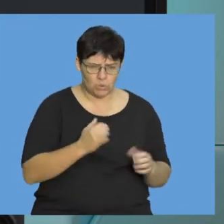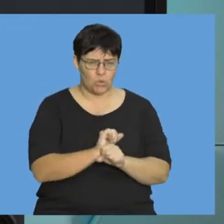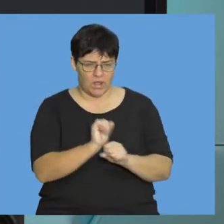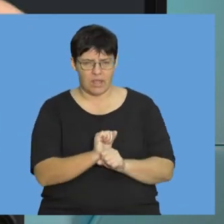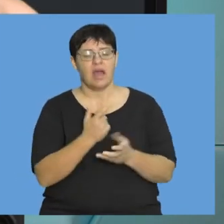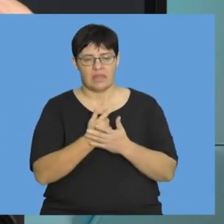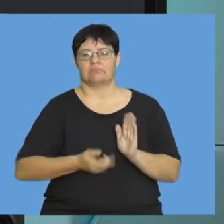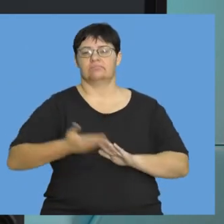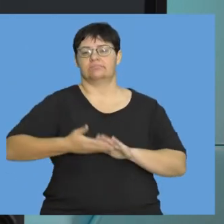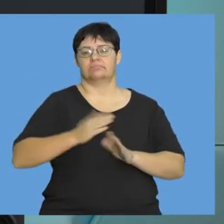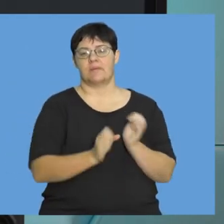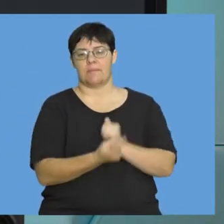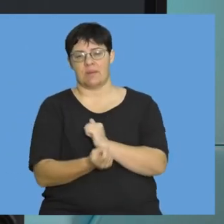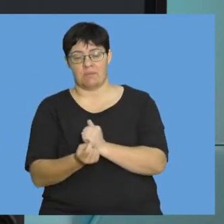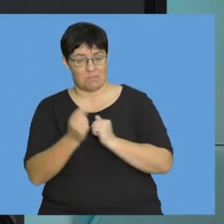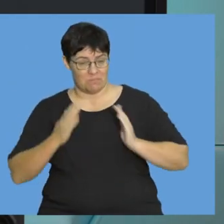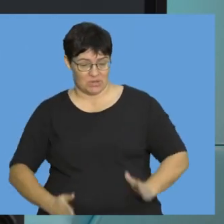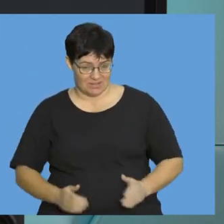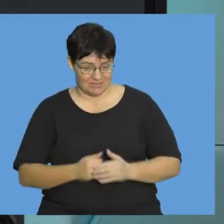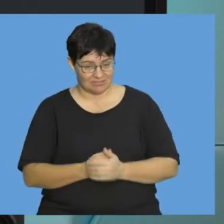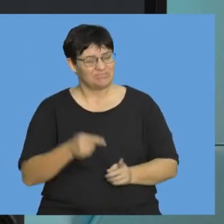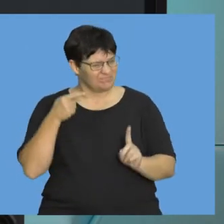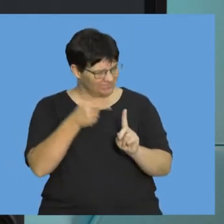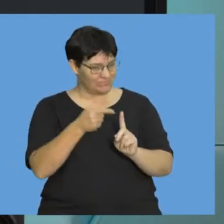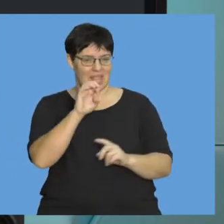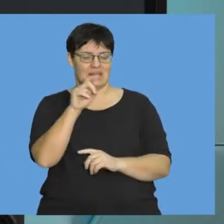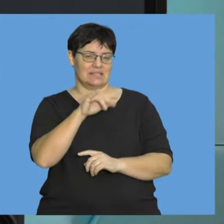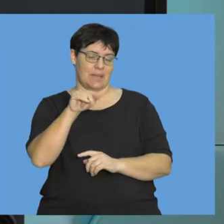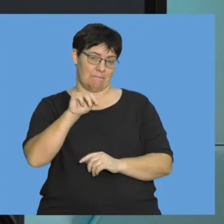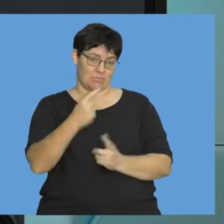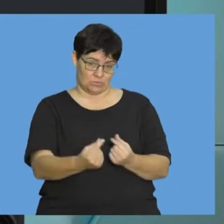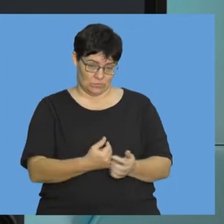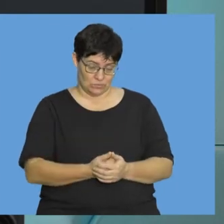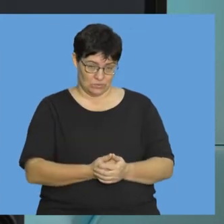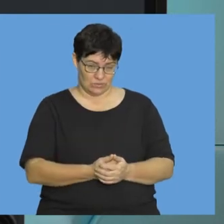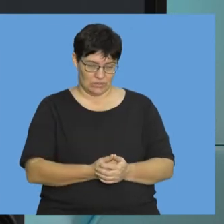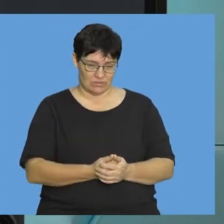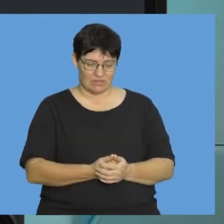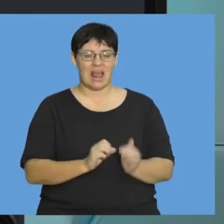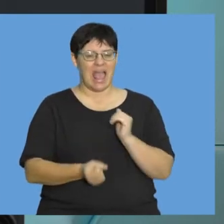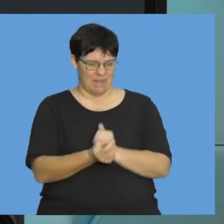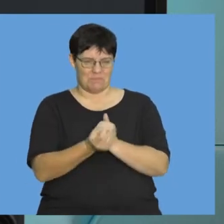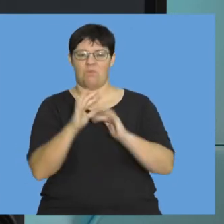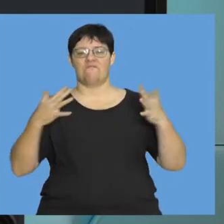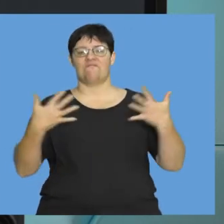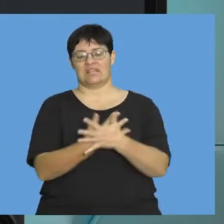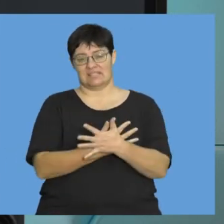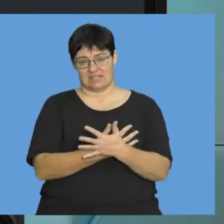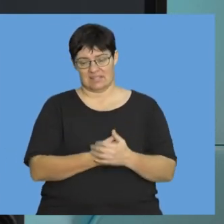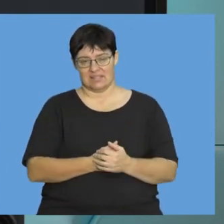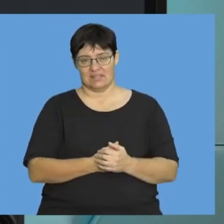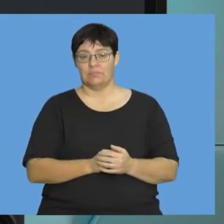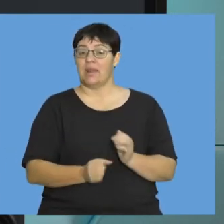do all the work, and things can happen in our body. So that is exactly what an enzyme does. It makes things happen fast.